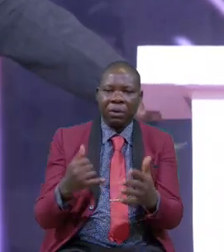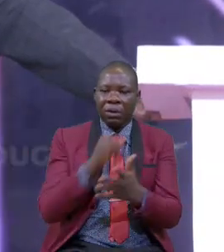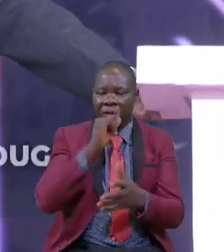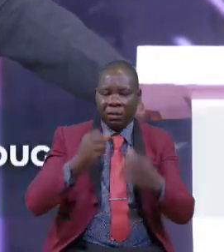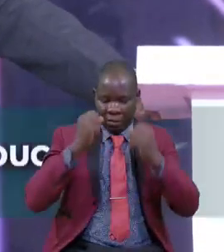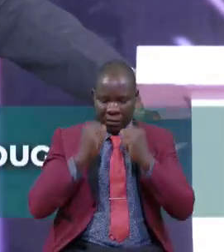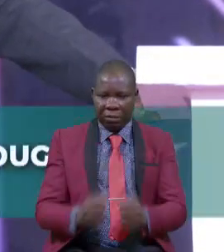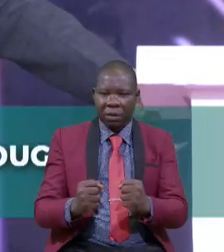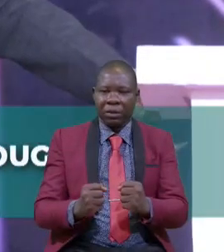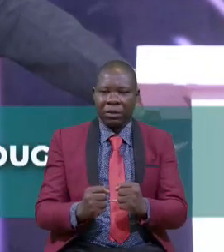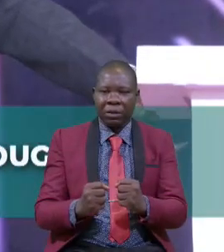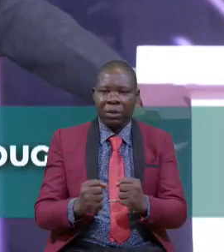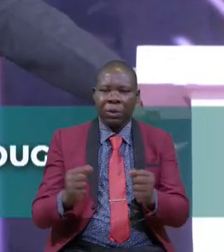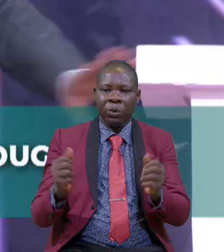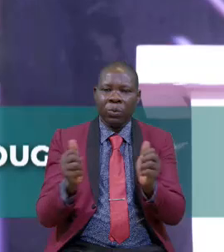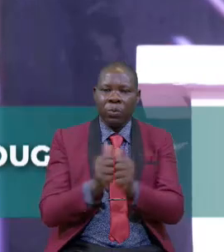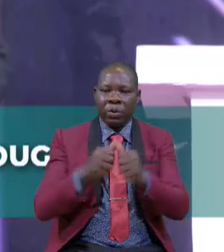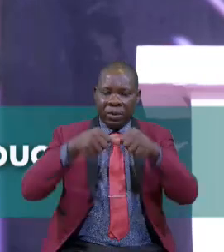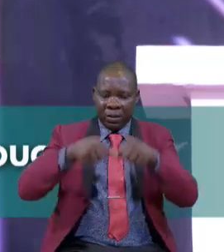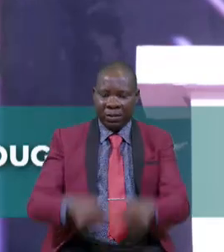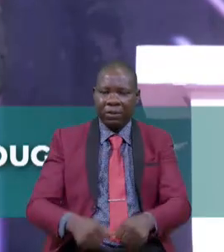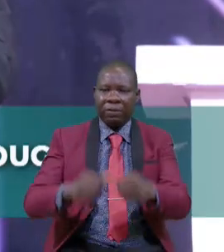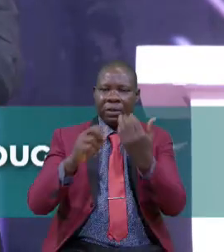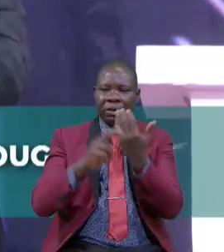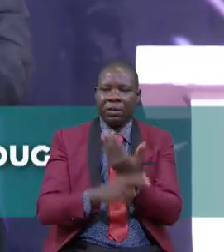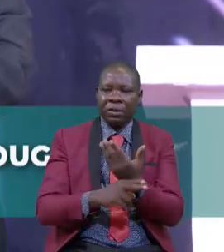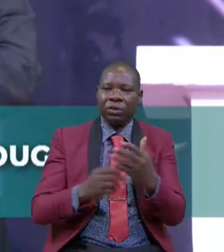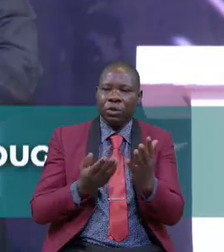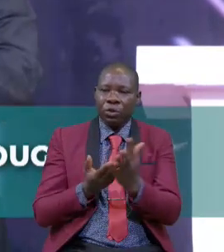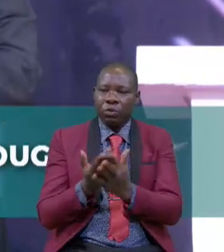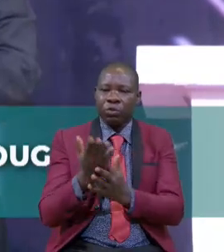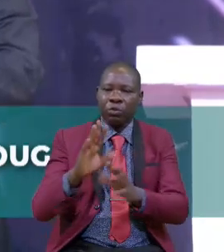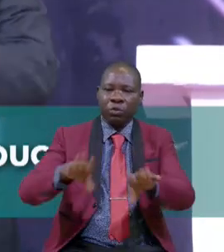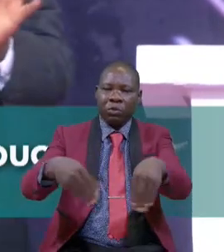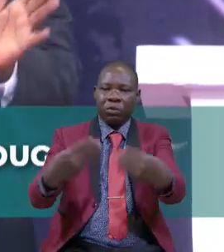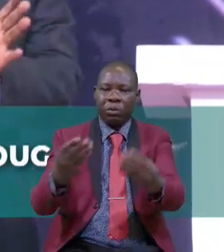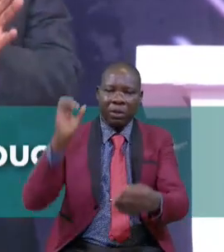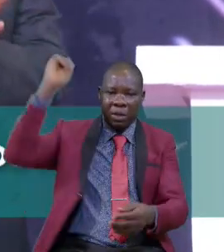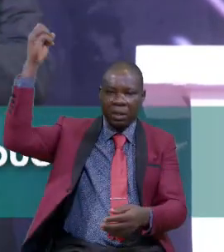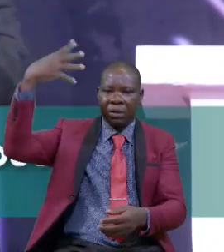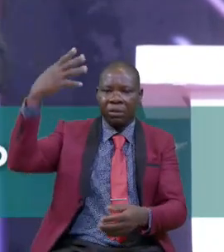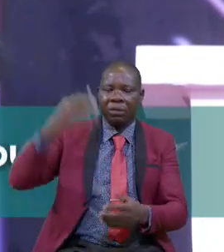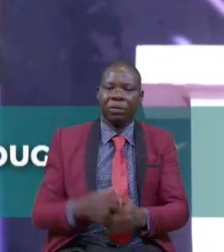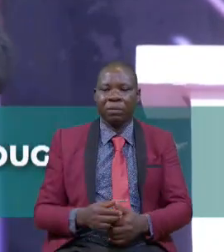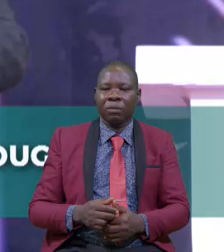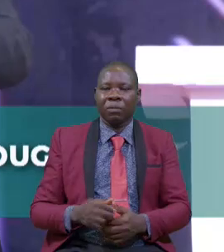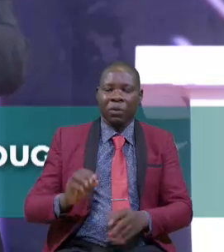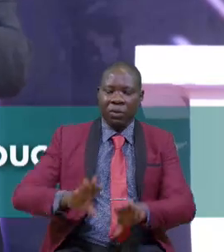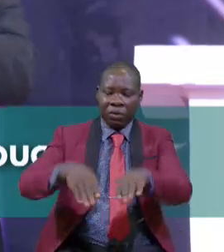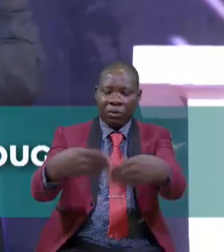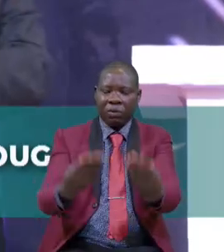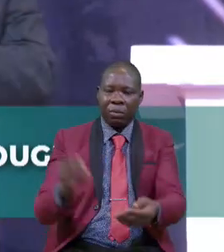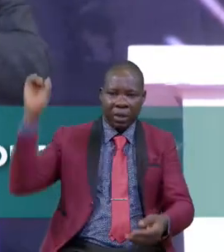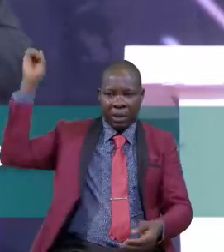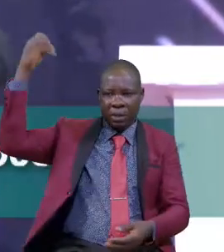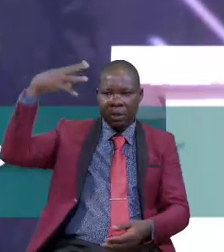with steadfastness through supplied grace. Supplied grace.